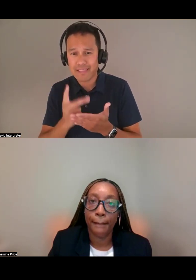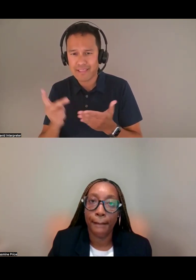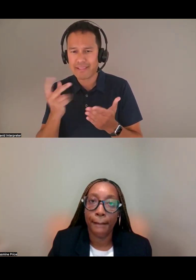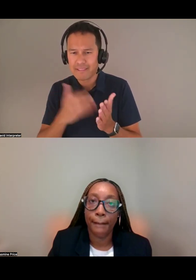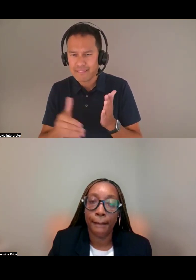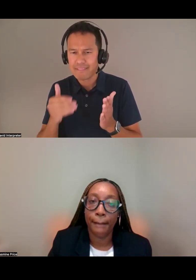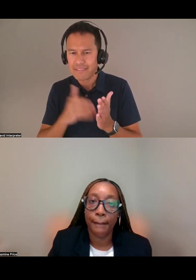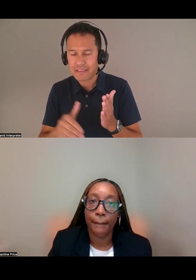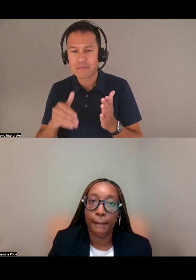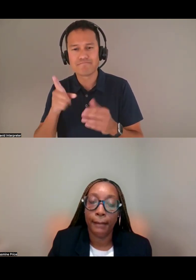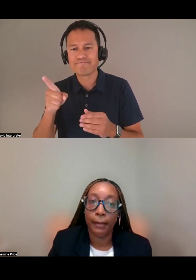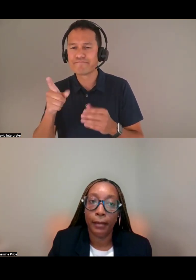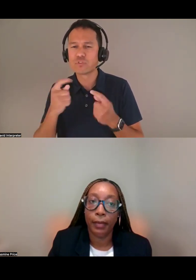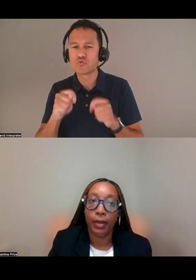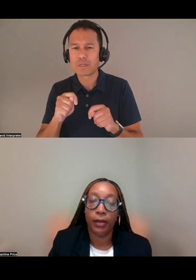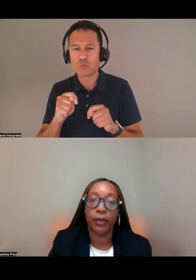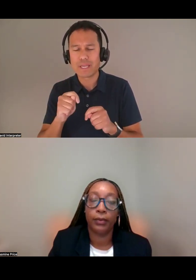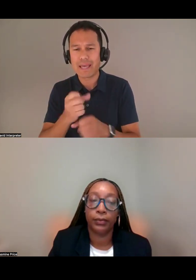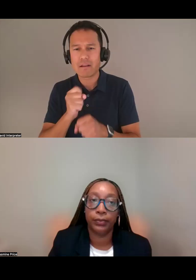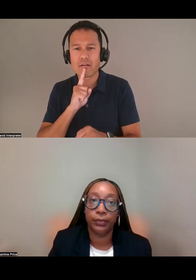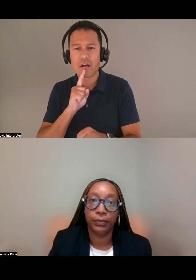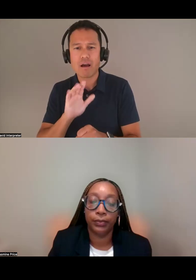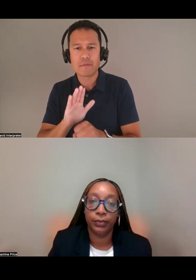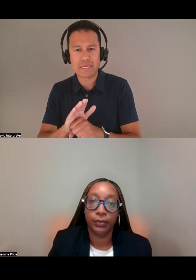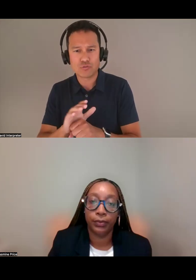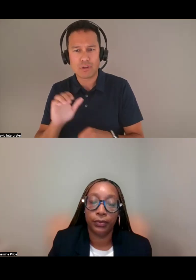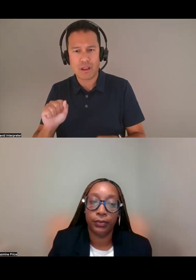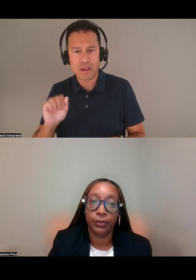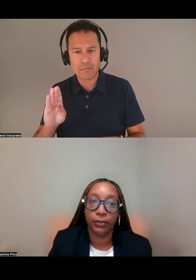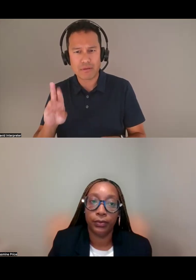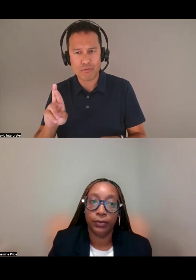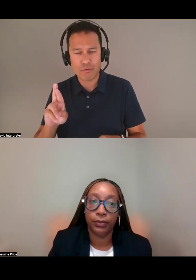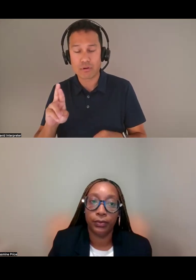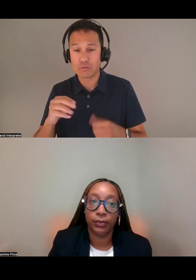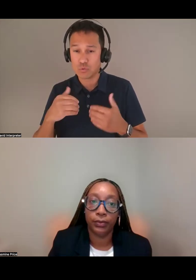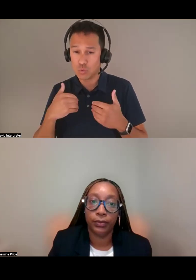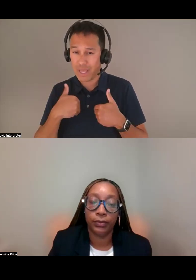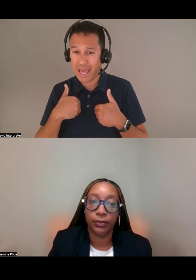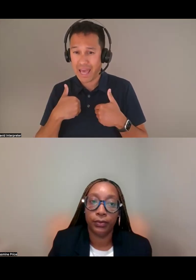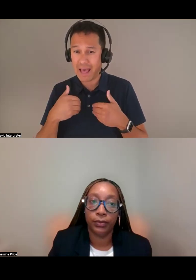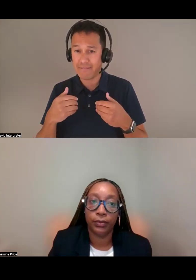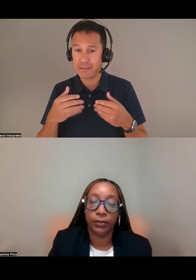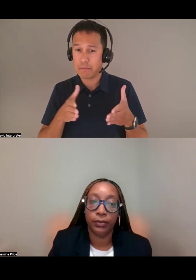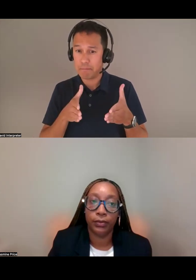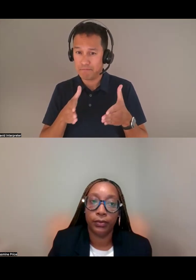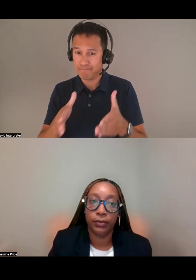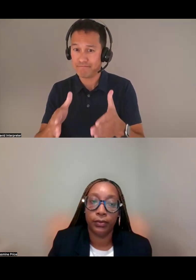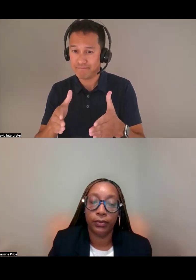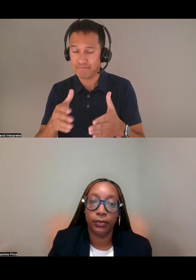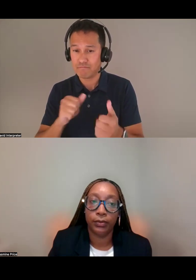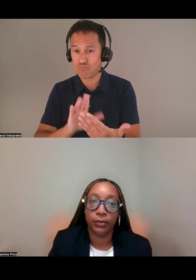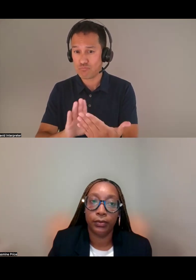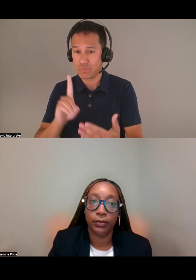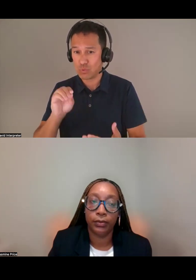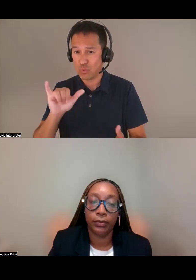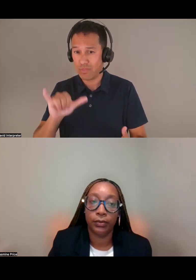that confirmation ABR. Do we have a streamlined method to do that? Because many of our